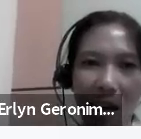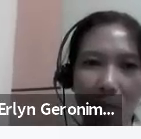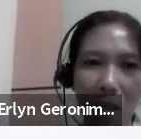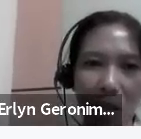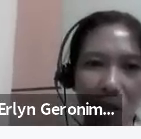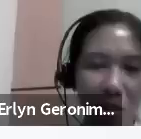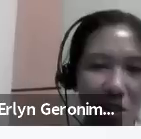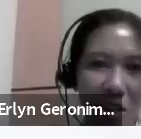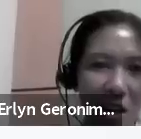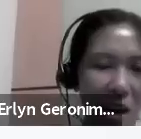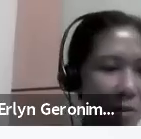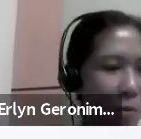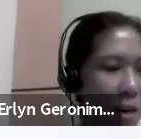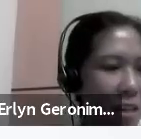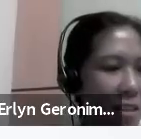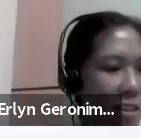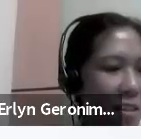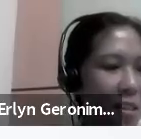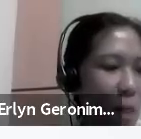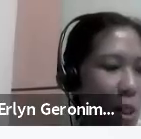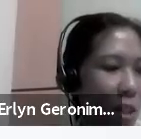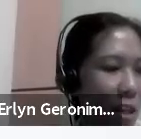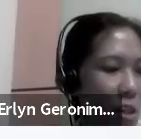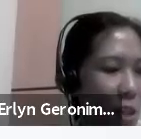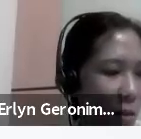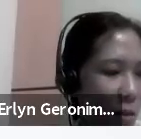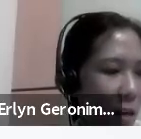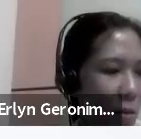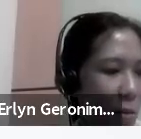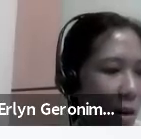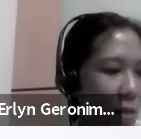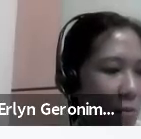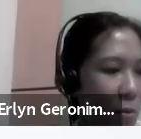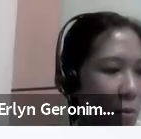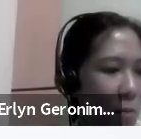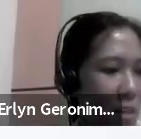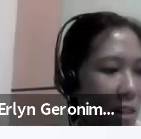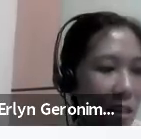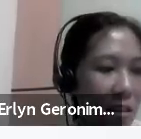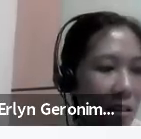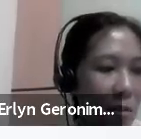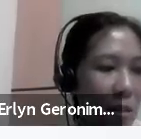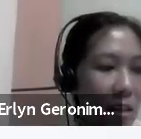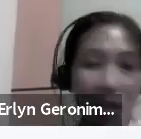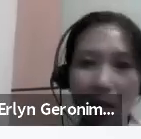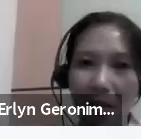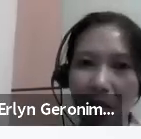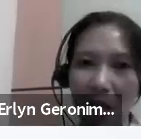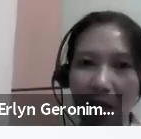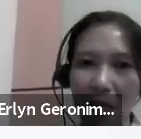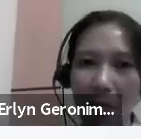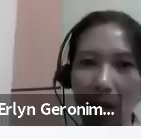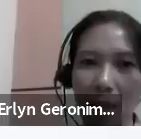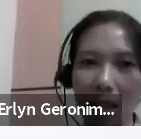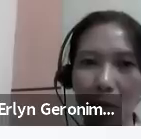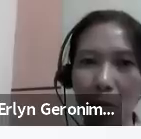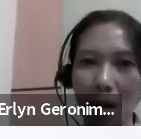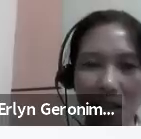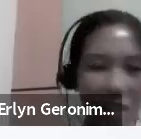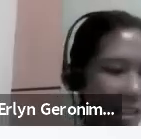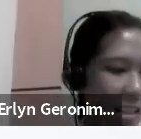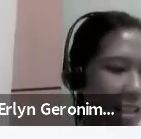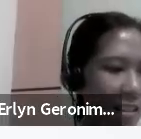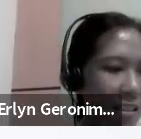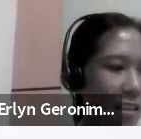Day. Happy Teachers Day, everyone. Special shout out to our viewer, Miss Angelica Cortez, straight from